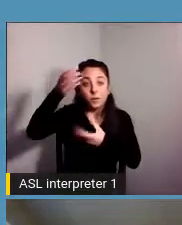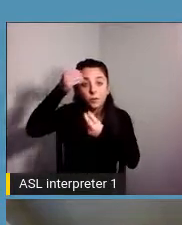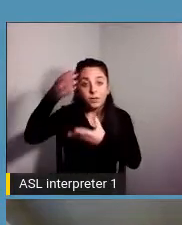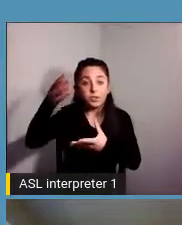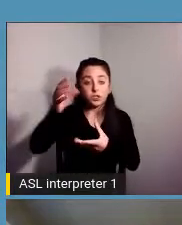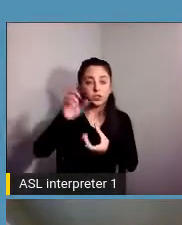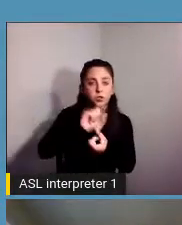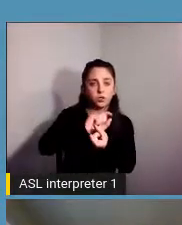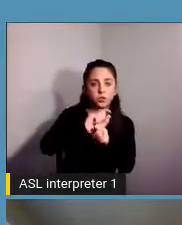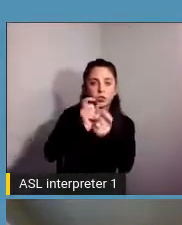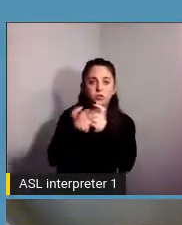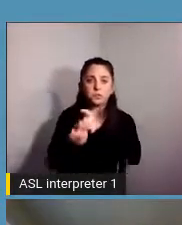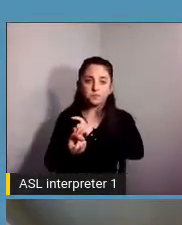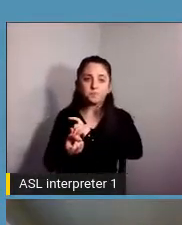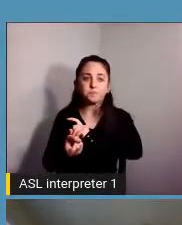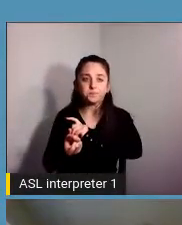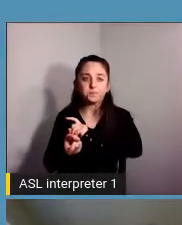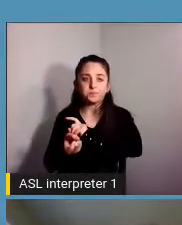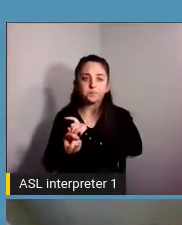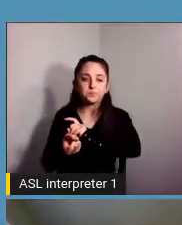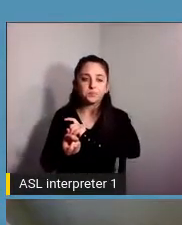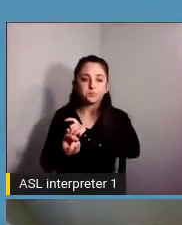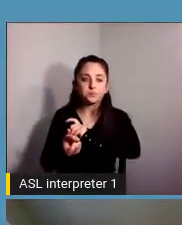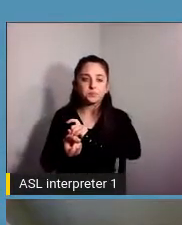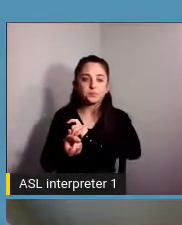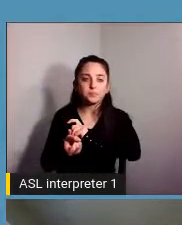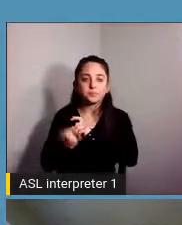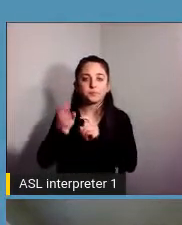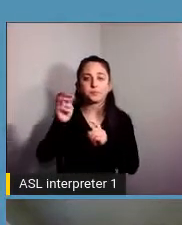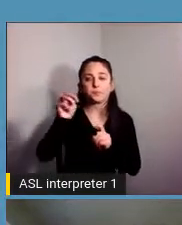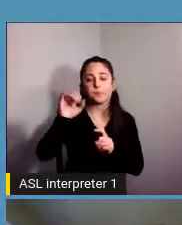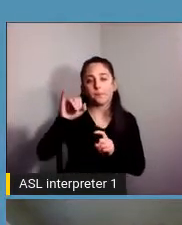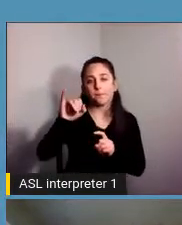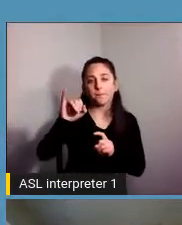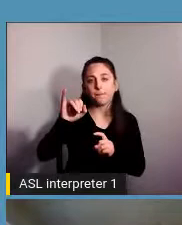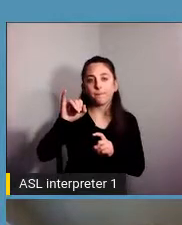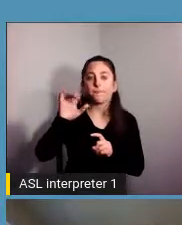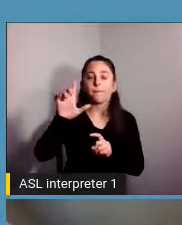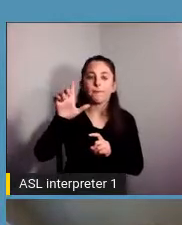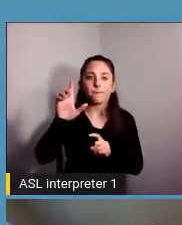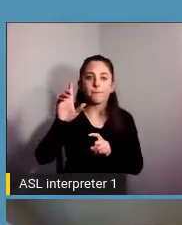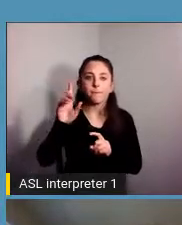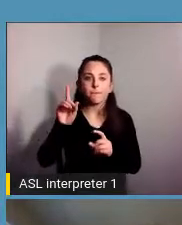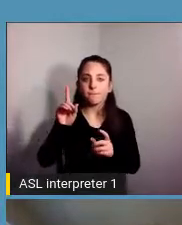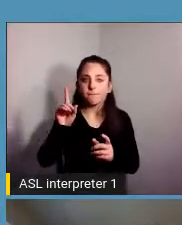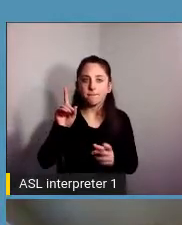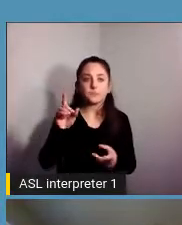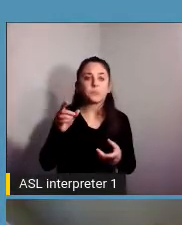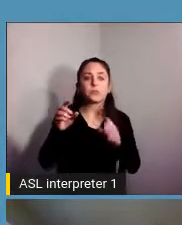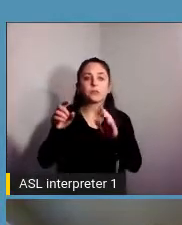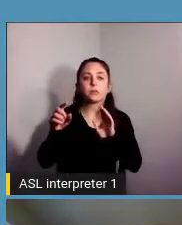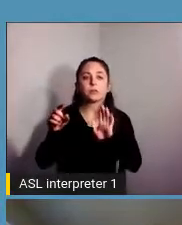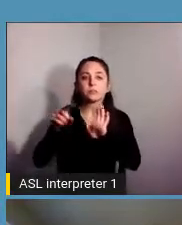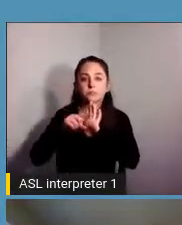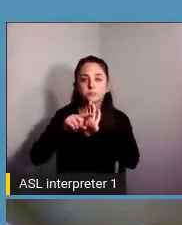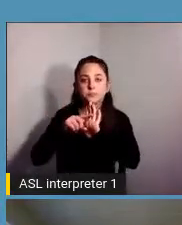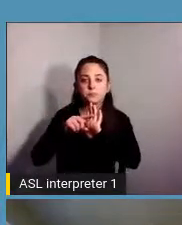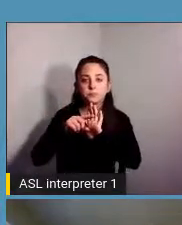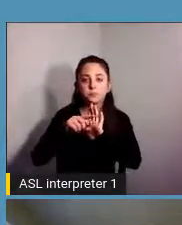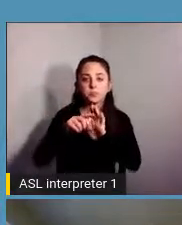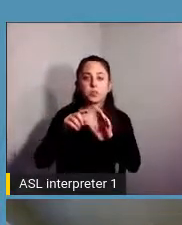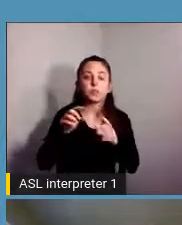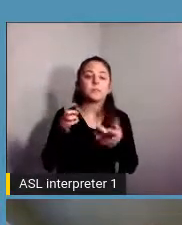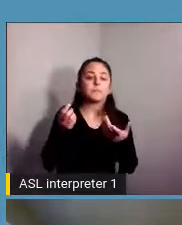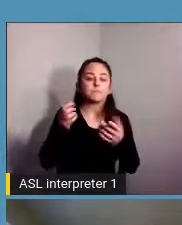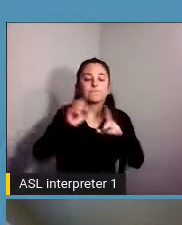converted into, was then milled into a negative that served as the casting